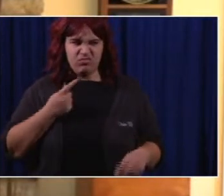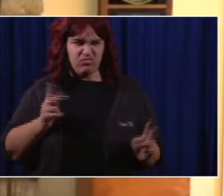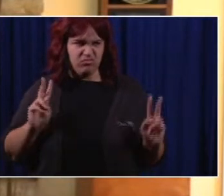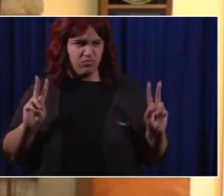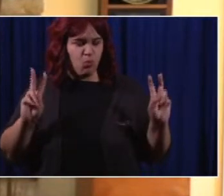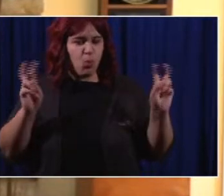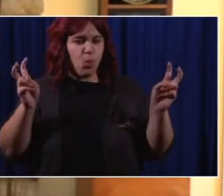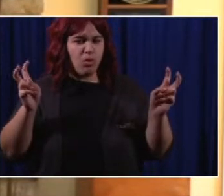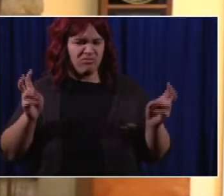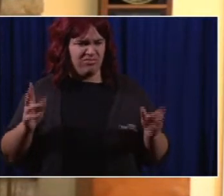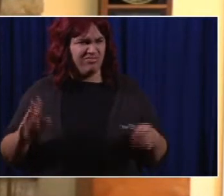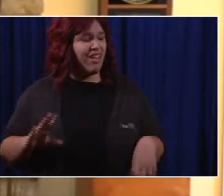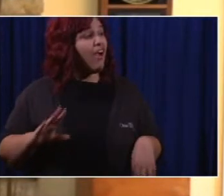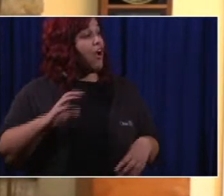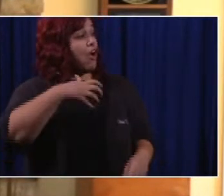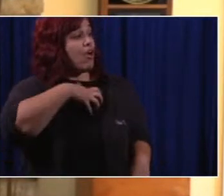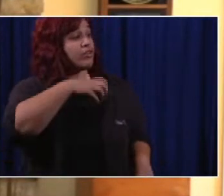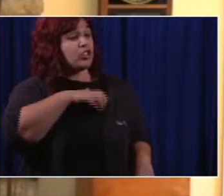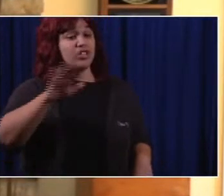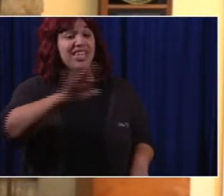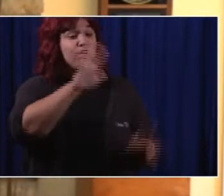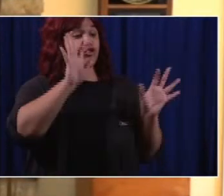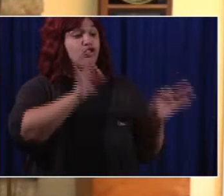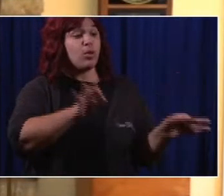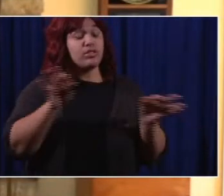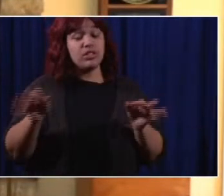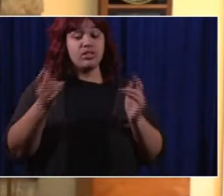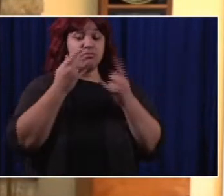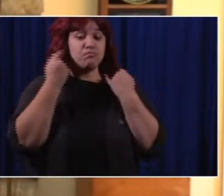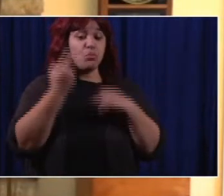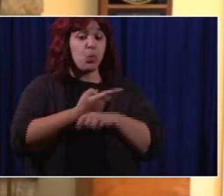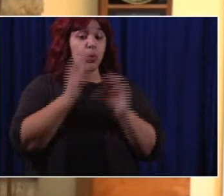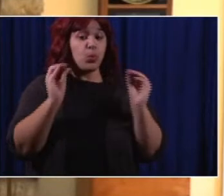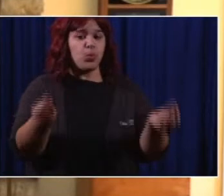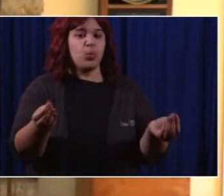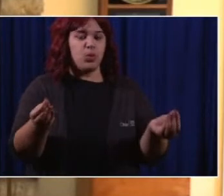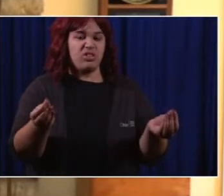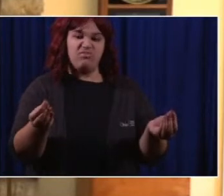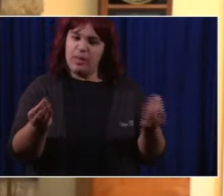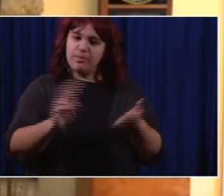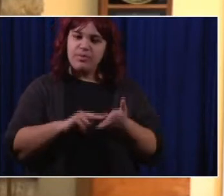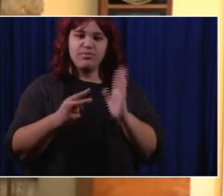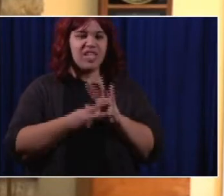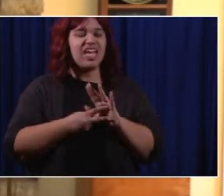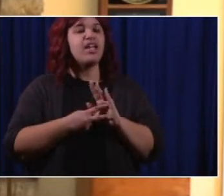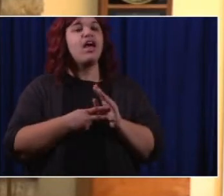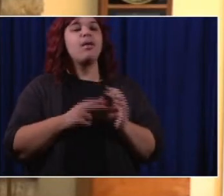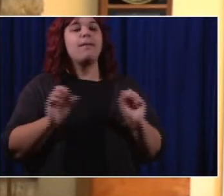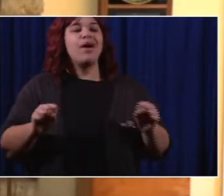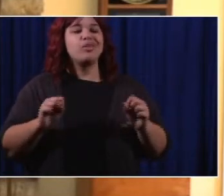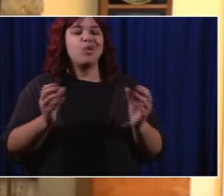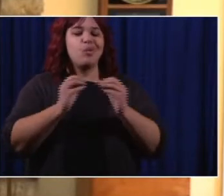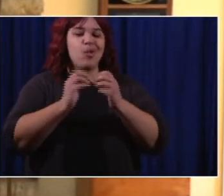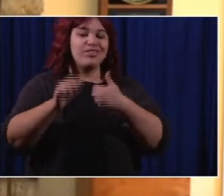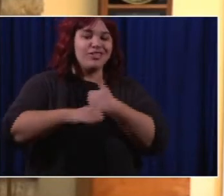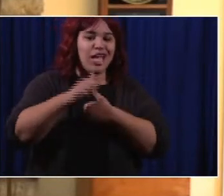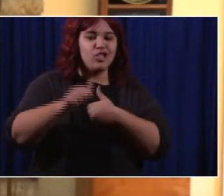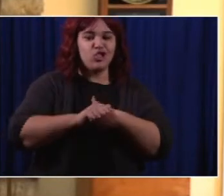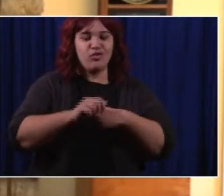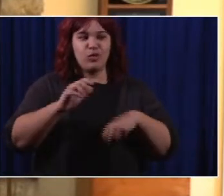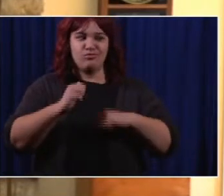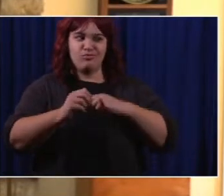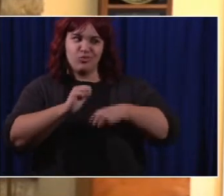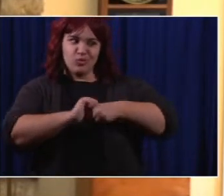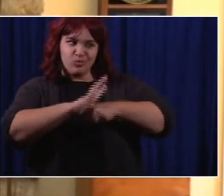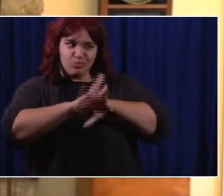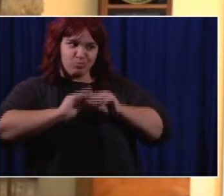officers' choices are posing a danger to the public. They say they've reached out to your office about this with no response. So I'm just wondering if